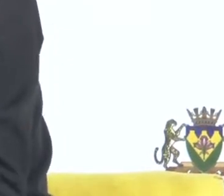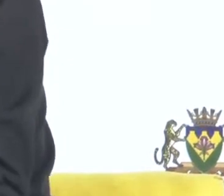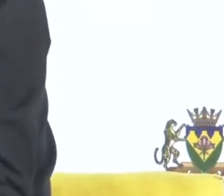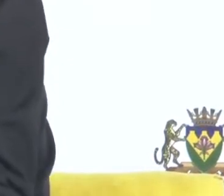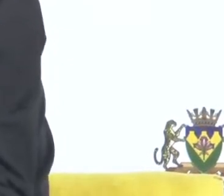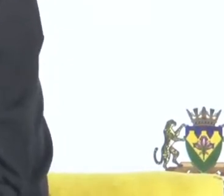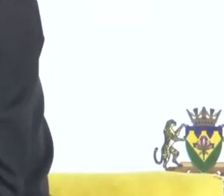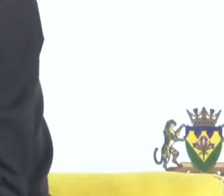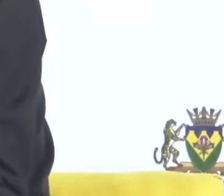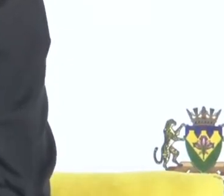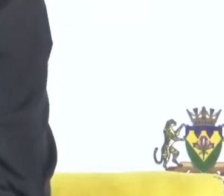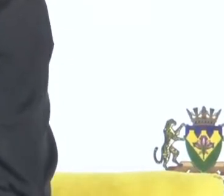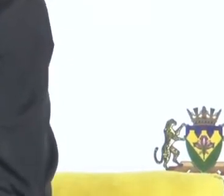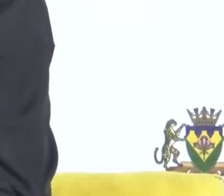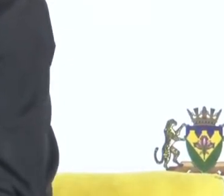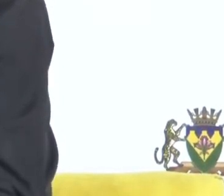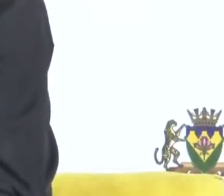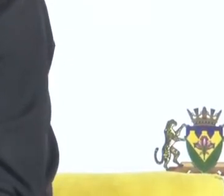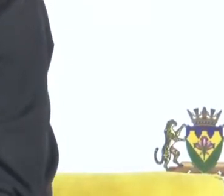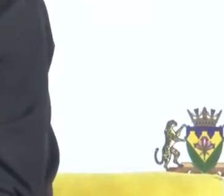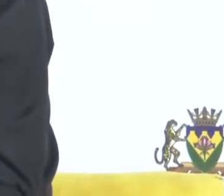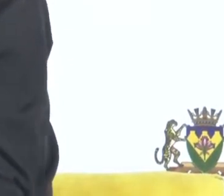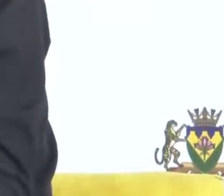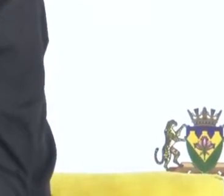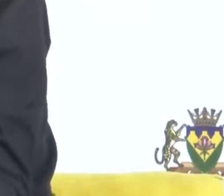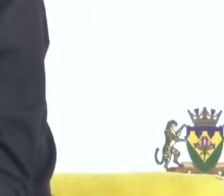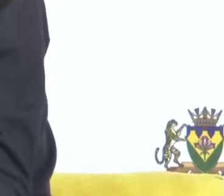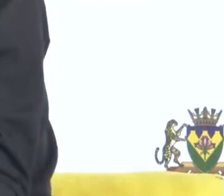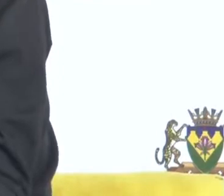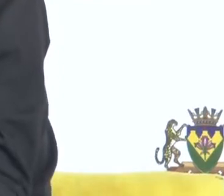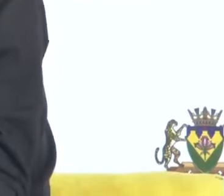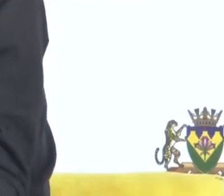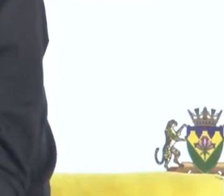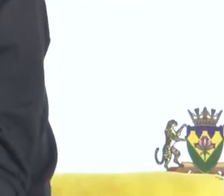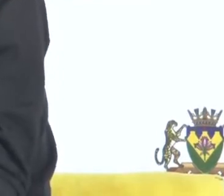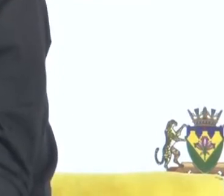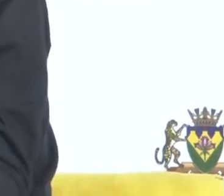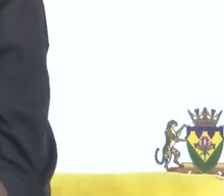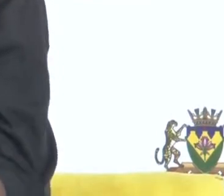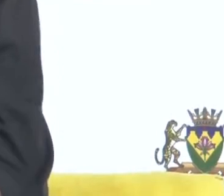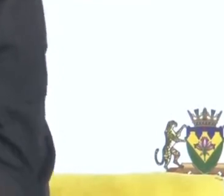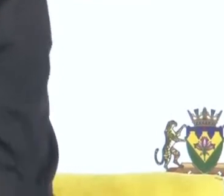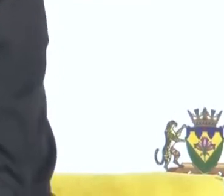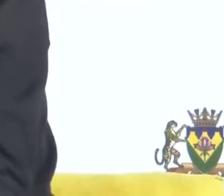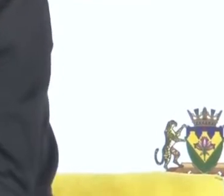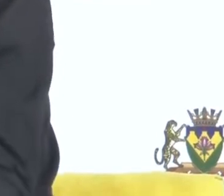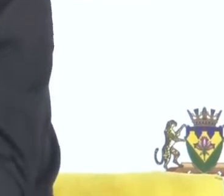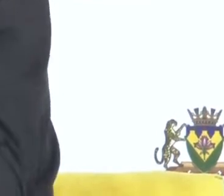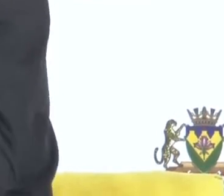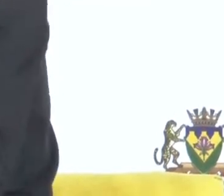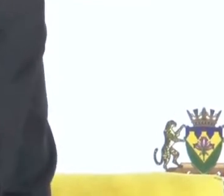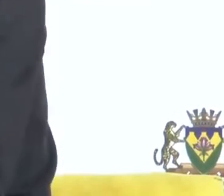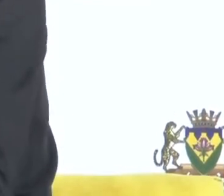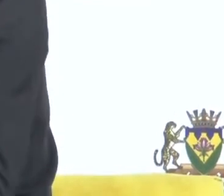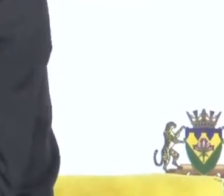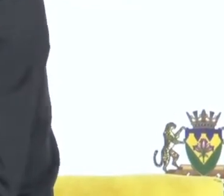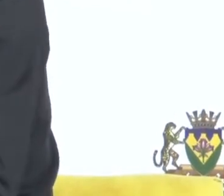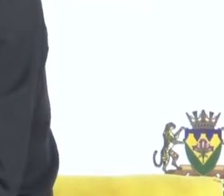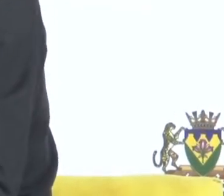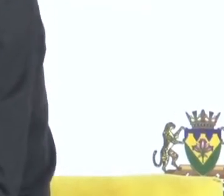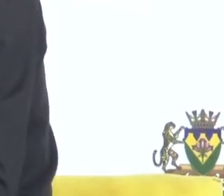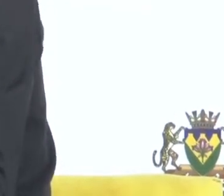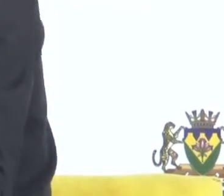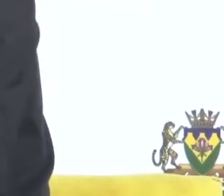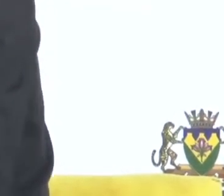to try to employ more people, you know, and try to help many other families to recover? Because, you know, job losses means